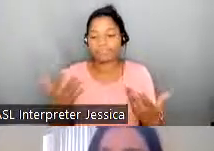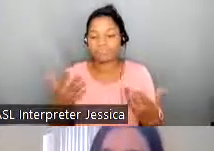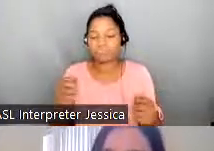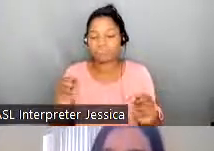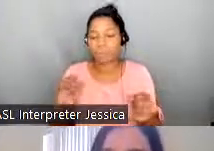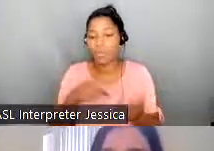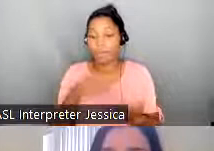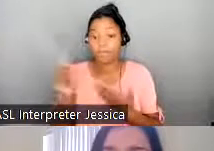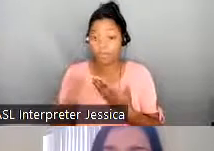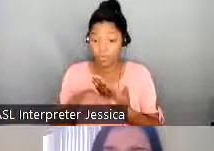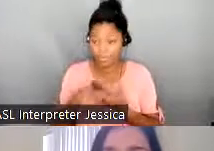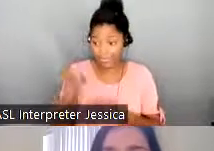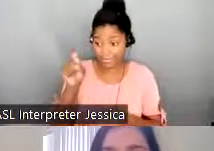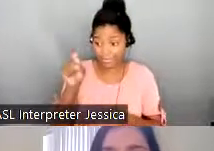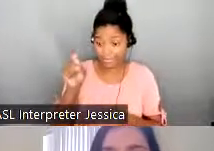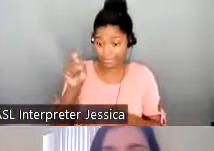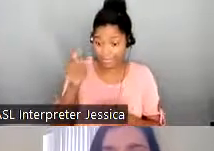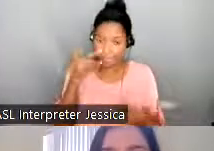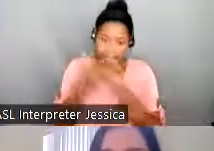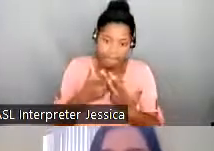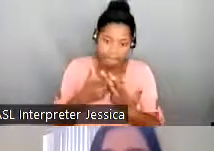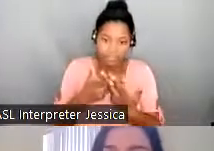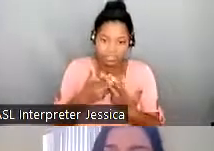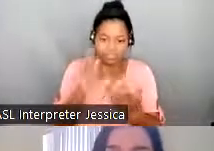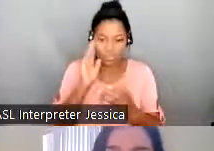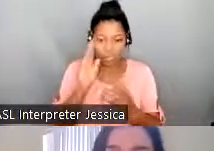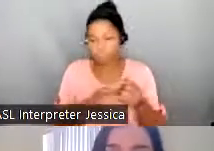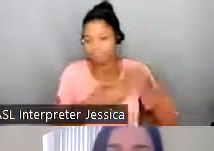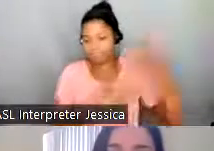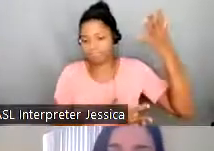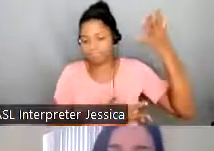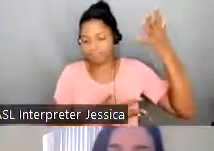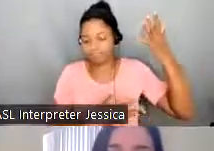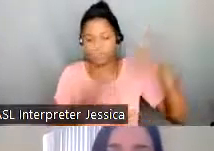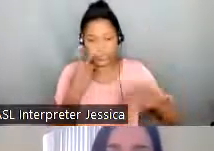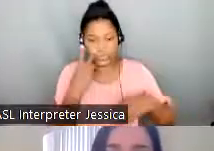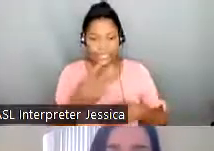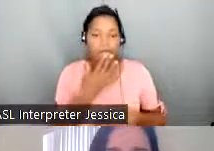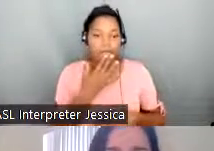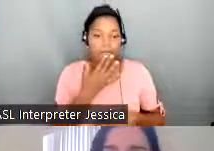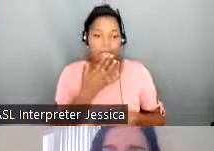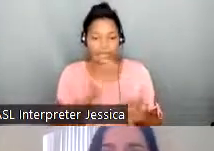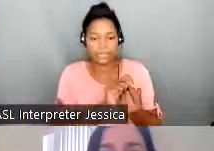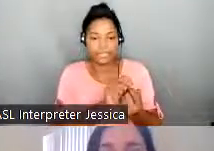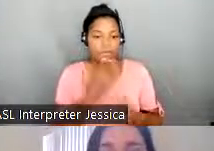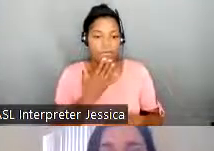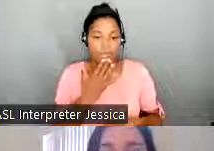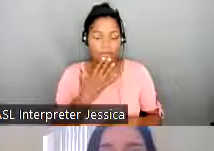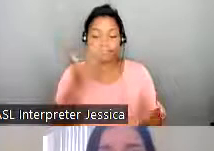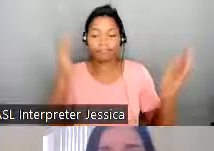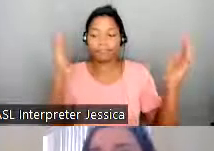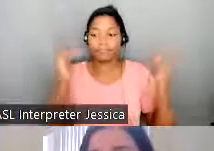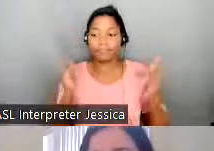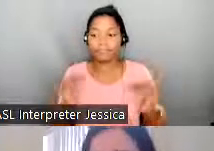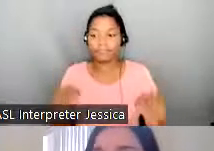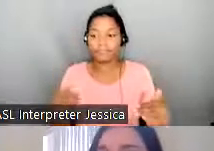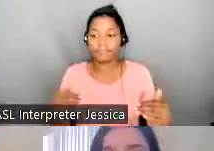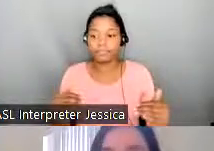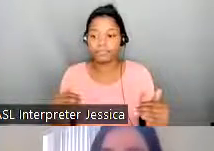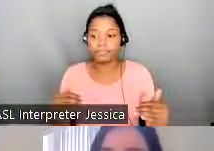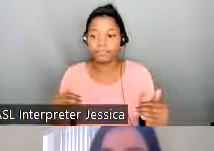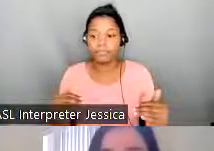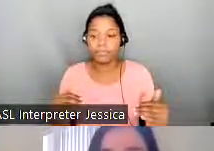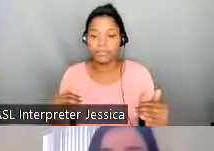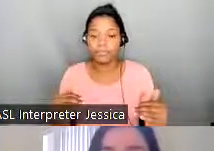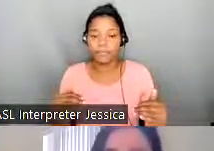programs that meet that search criteria or filter criteria will be highlighted on your screen. And then on the next slide, if starting